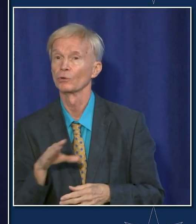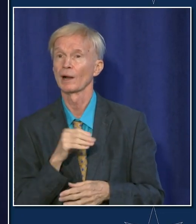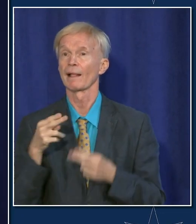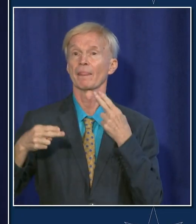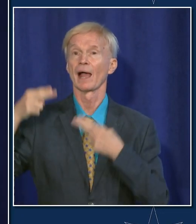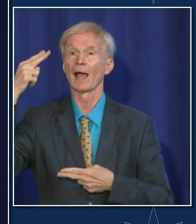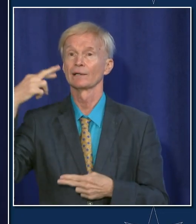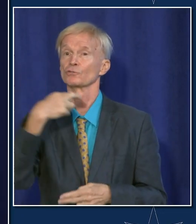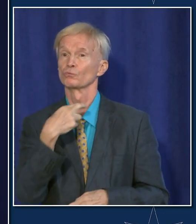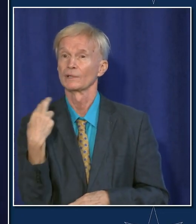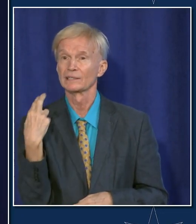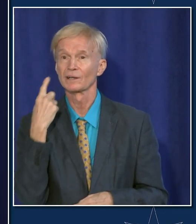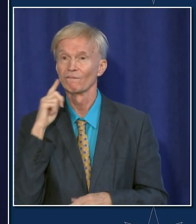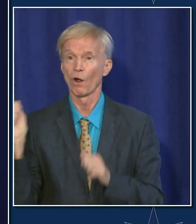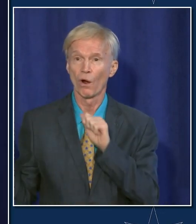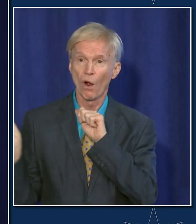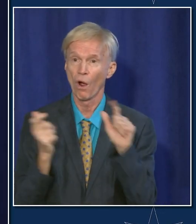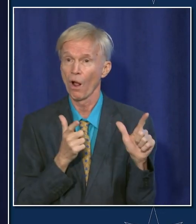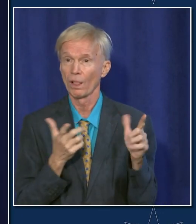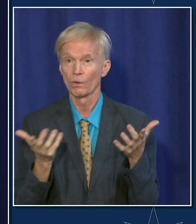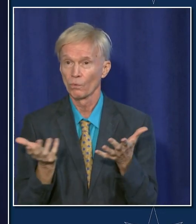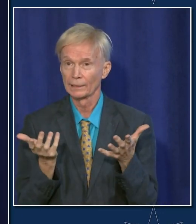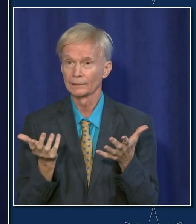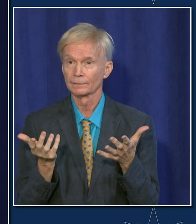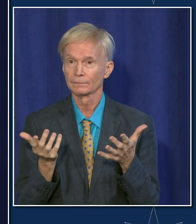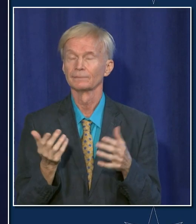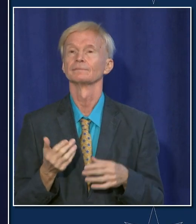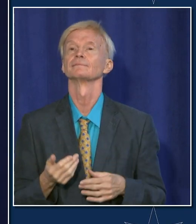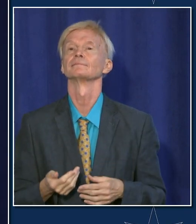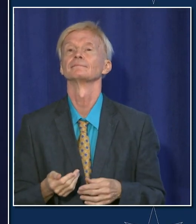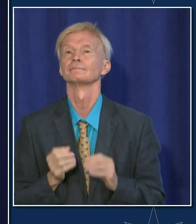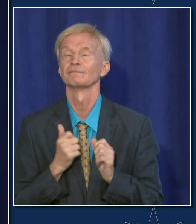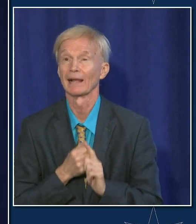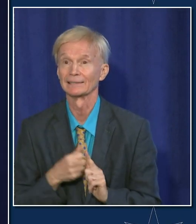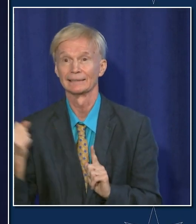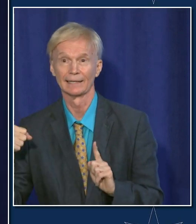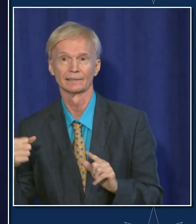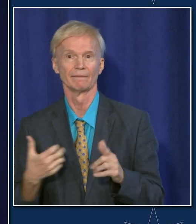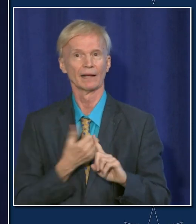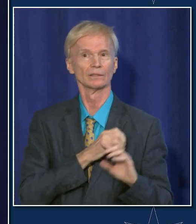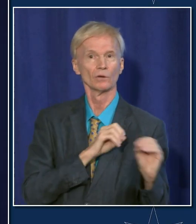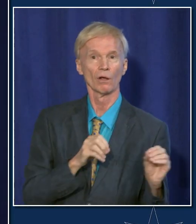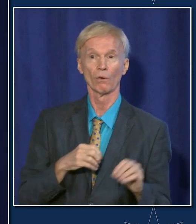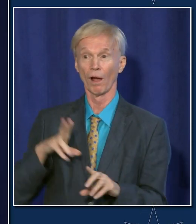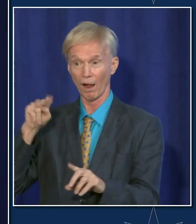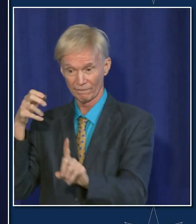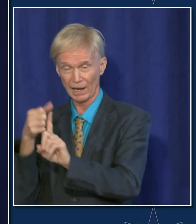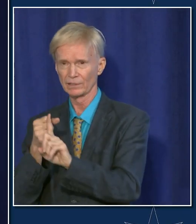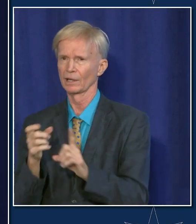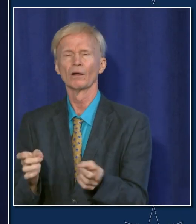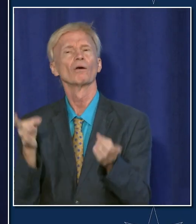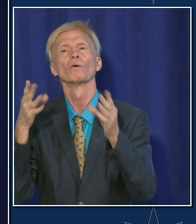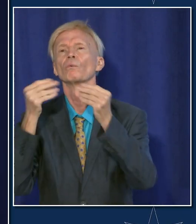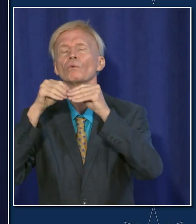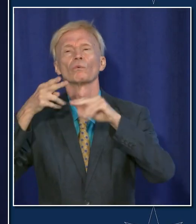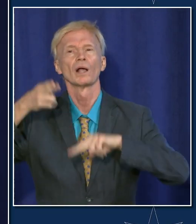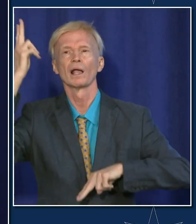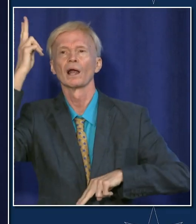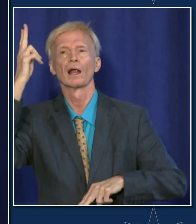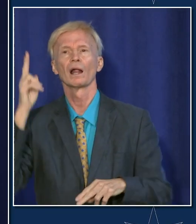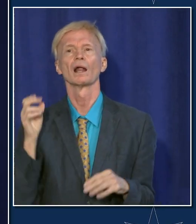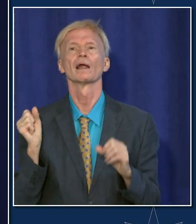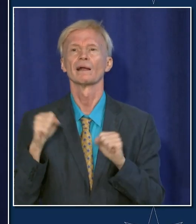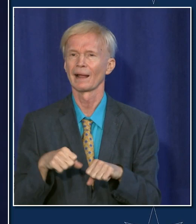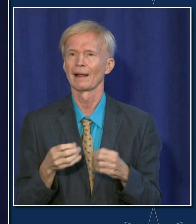risk of all is being vaccinated or not. At this point, that's a higher risk than race ethnicity. It's even a higher risk